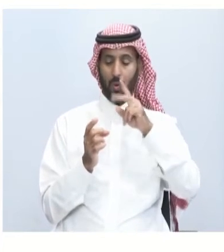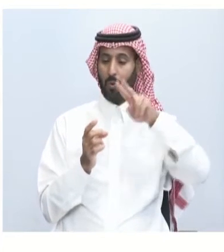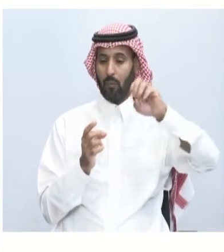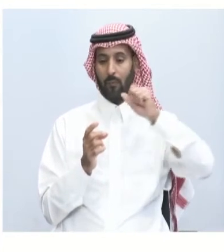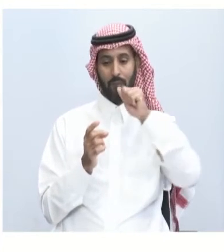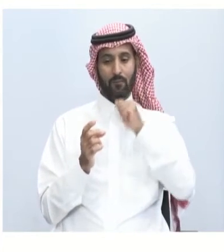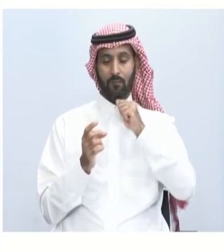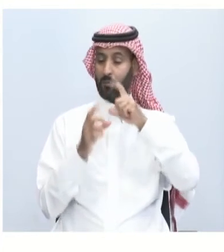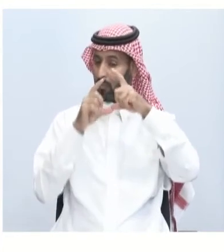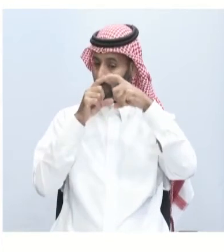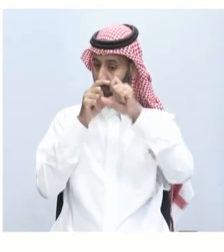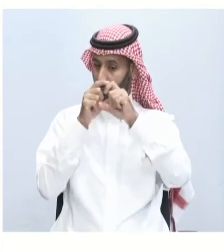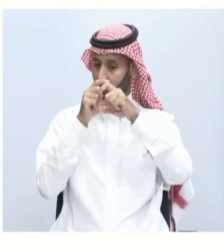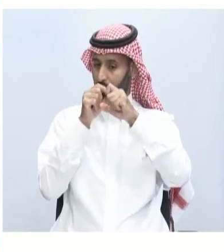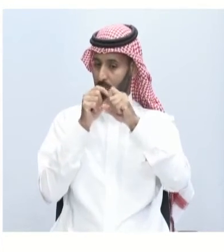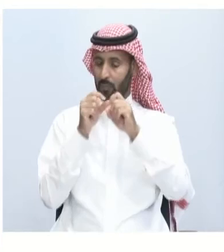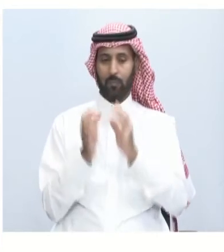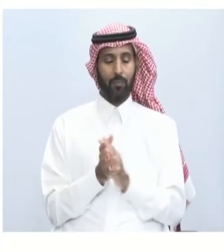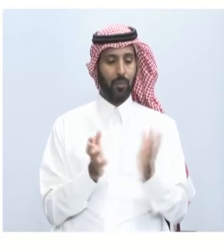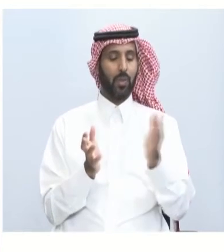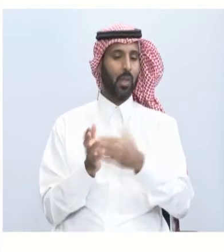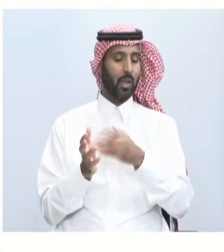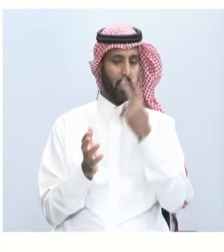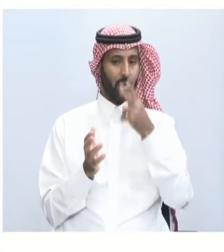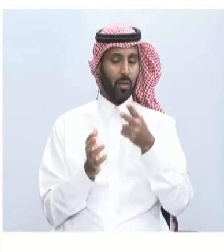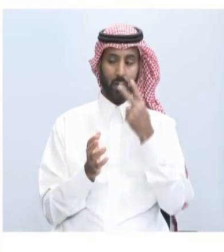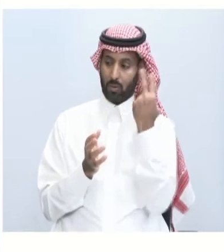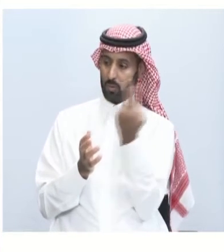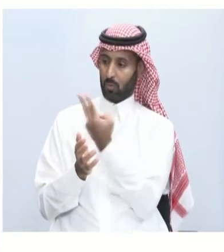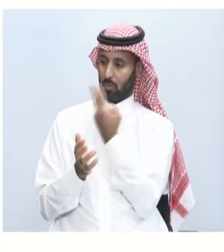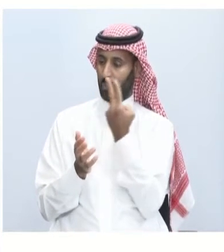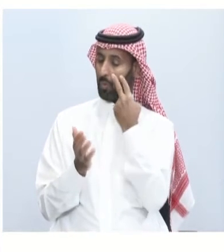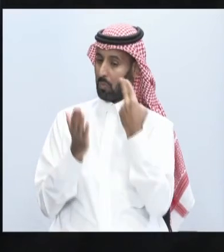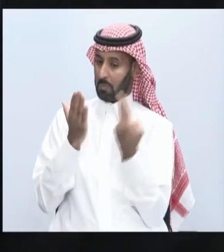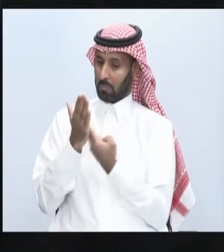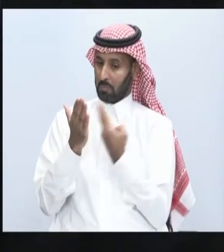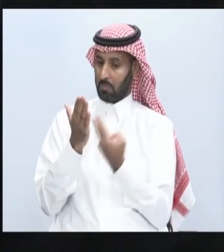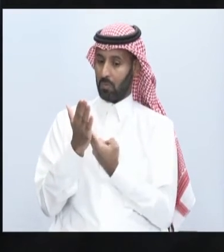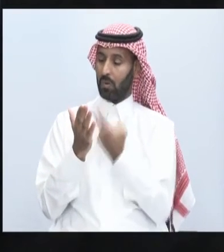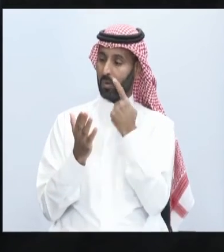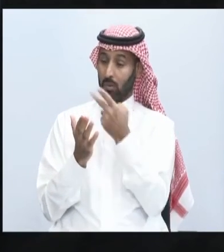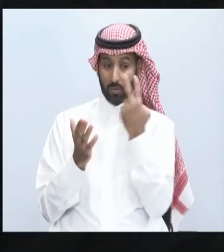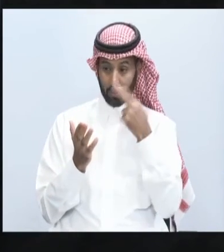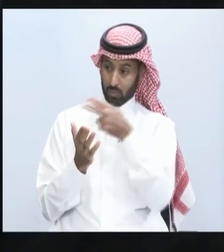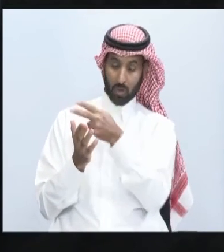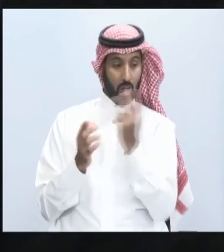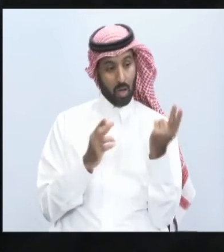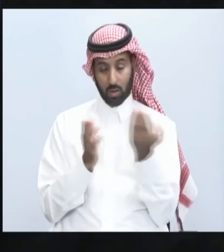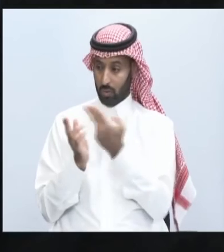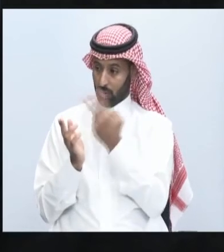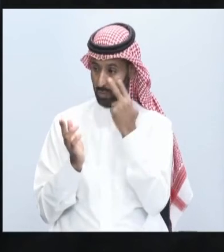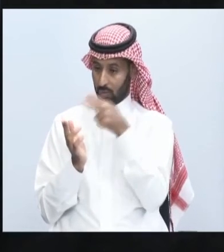photographs at the end. And finally, look at those paintings. Look at